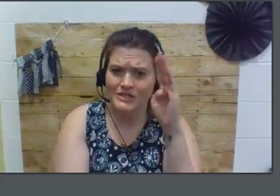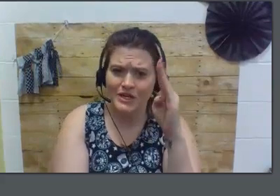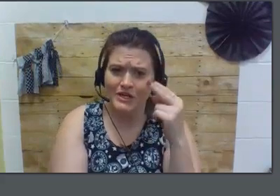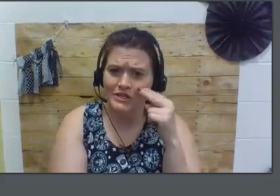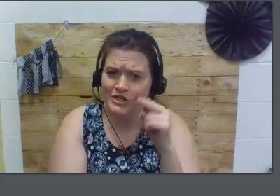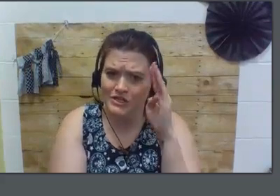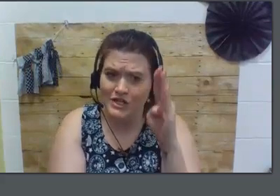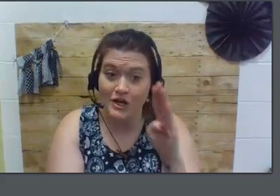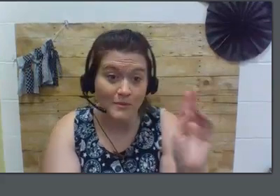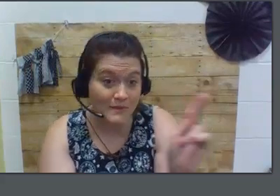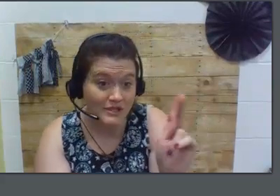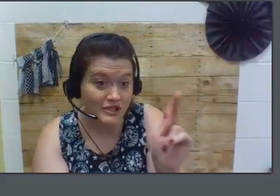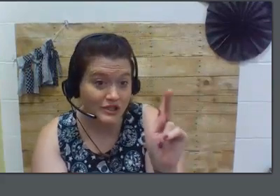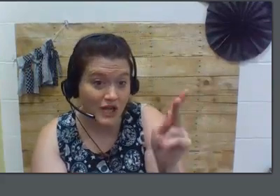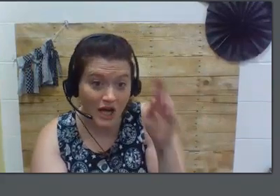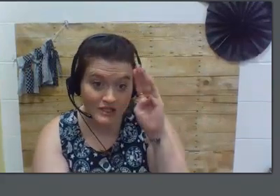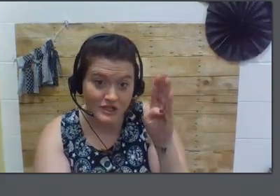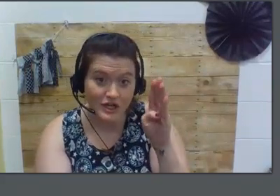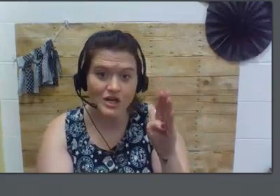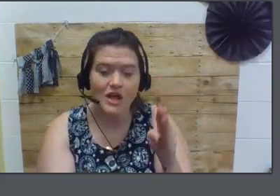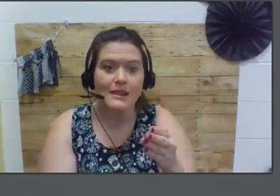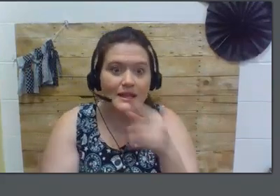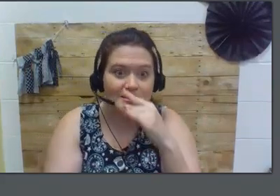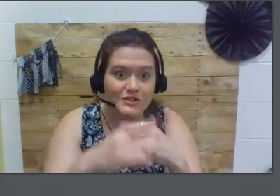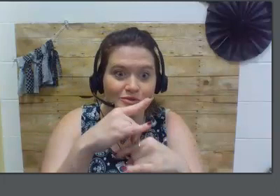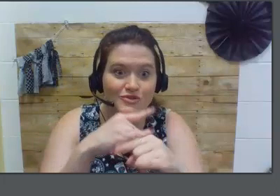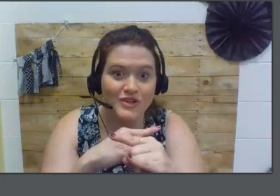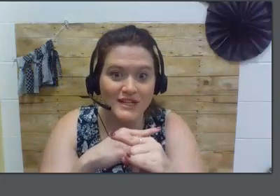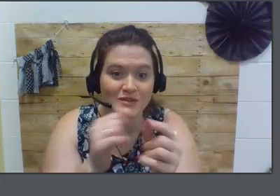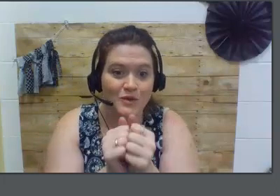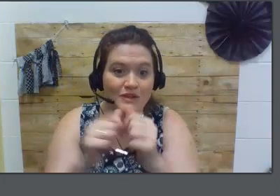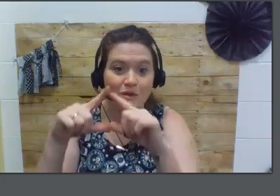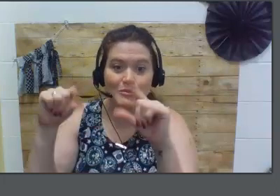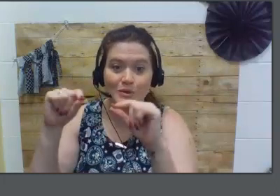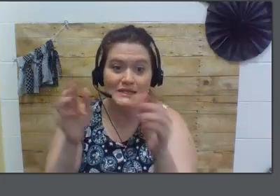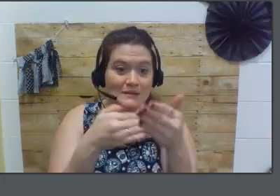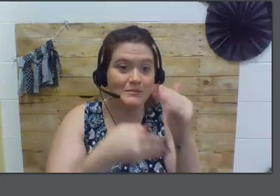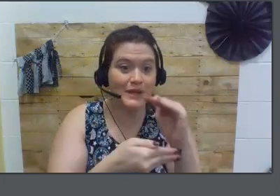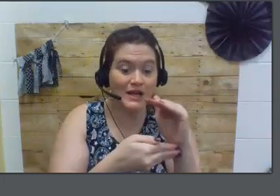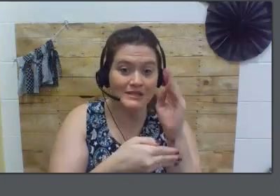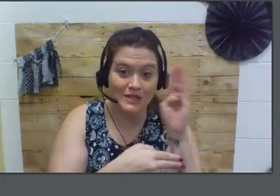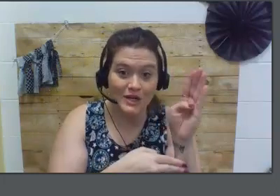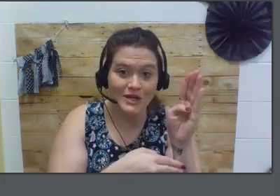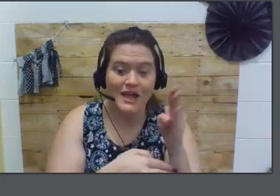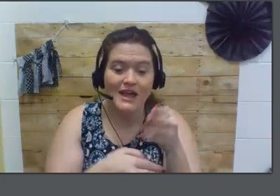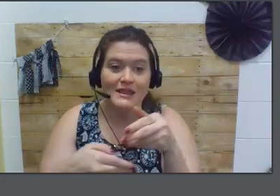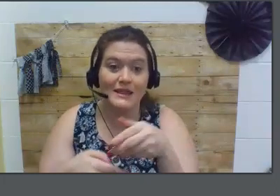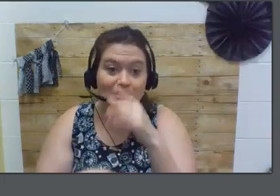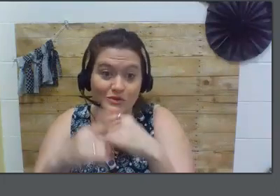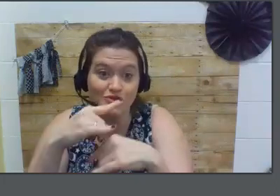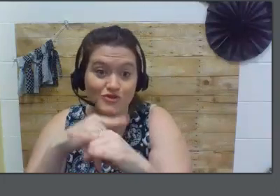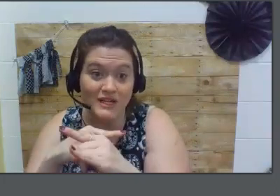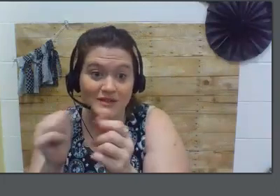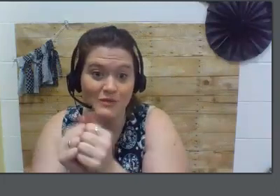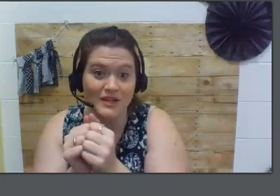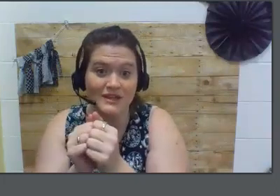Look, sir, Mr. Knox, sir. Let's do tricks with bricks and blocks, sir. Let's